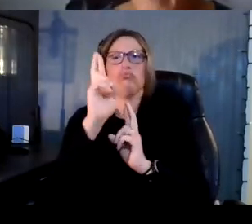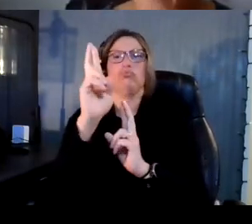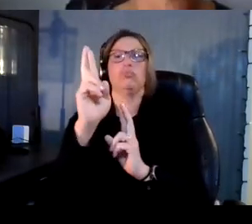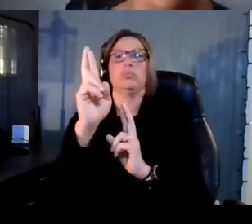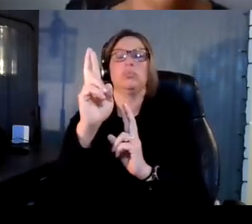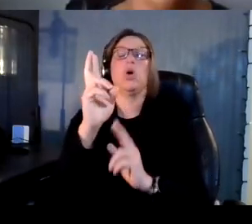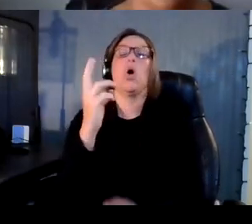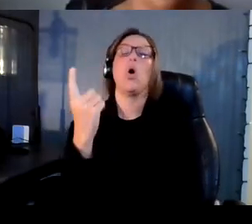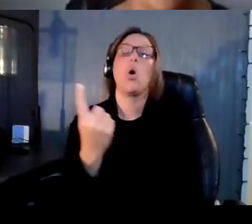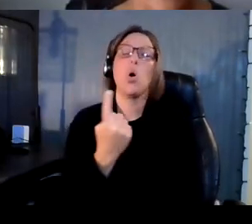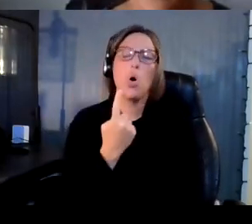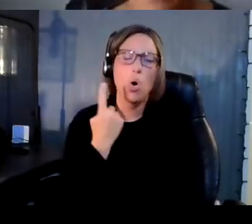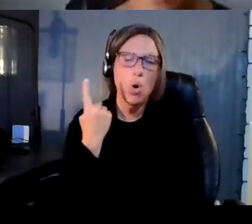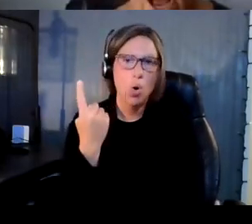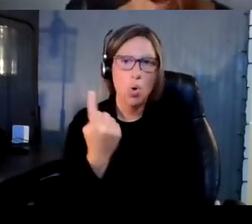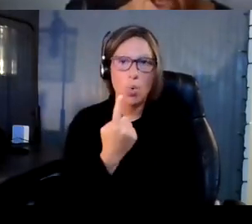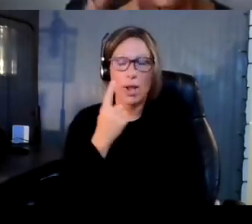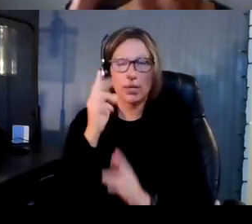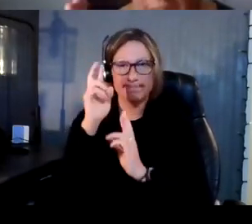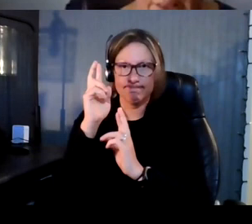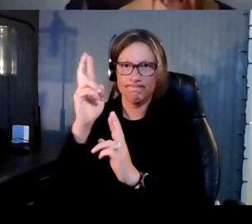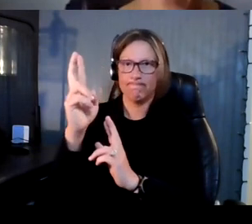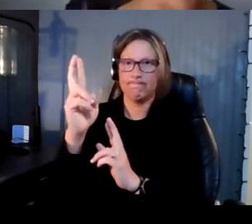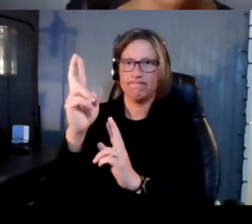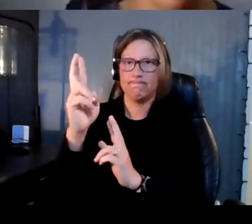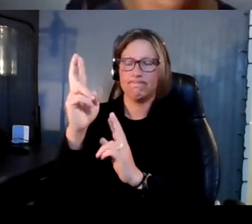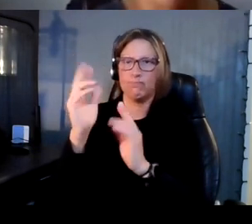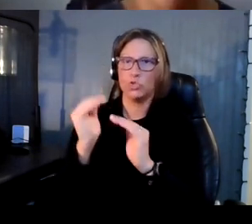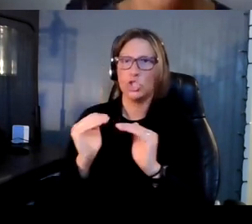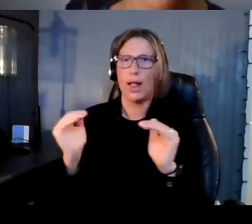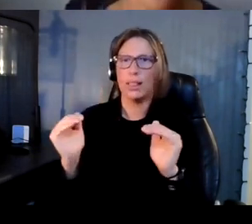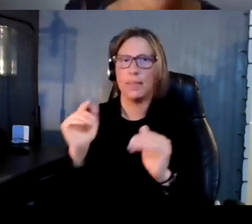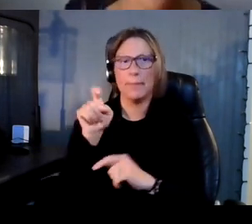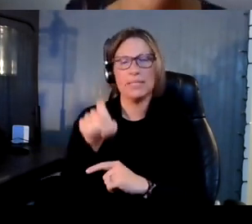always keep the dignity of the child at the highest peak.